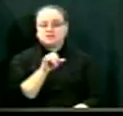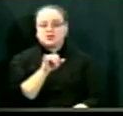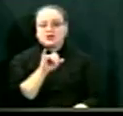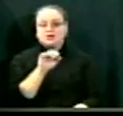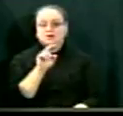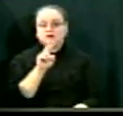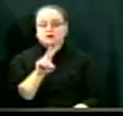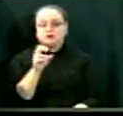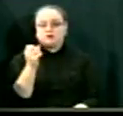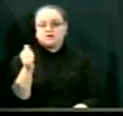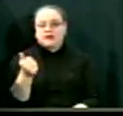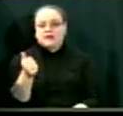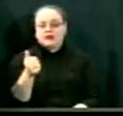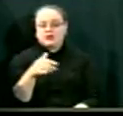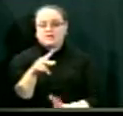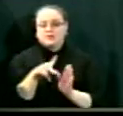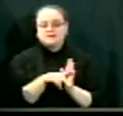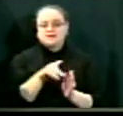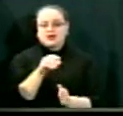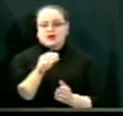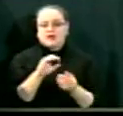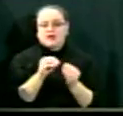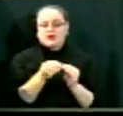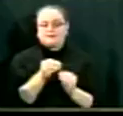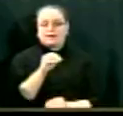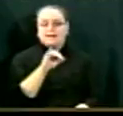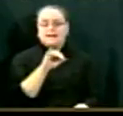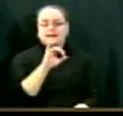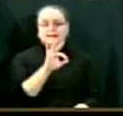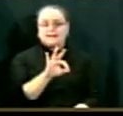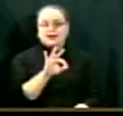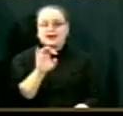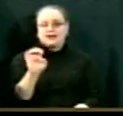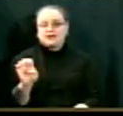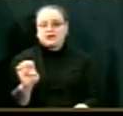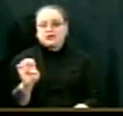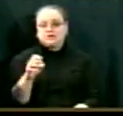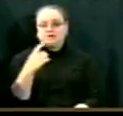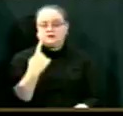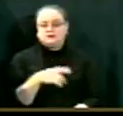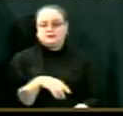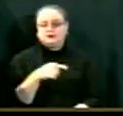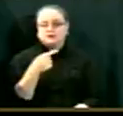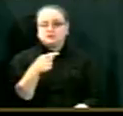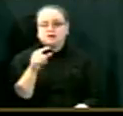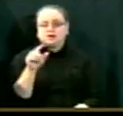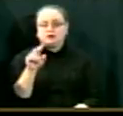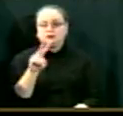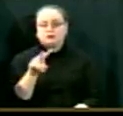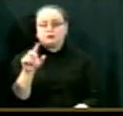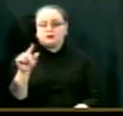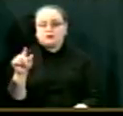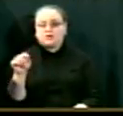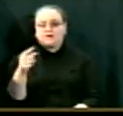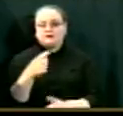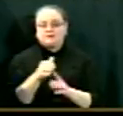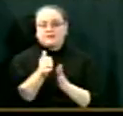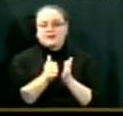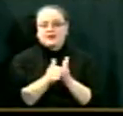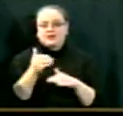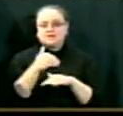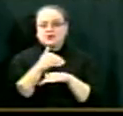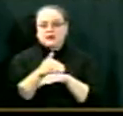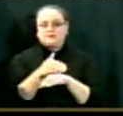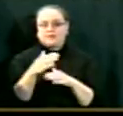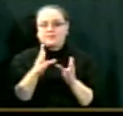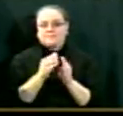and policy item 9E, which is policy G220 from the agenda, and send those back to the